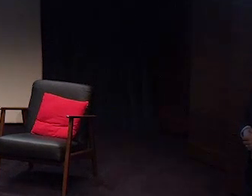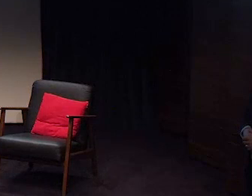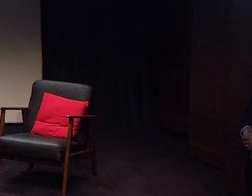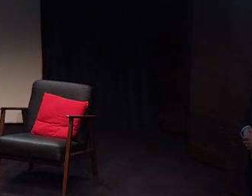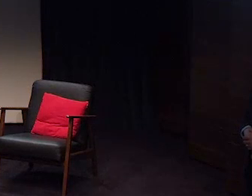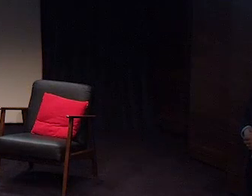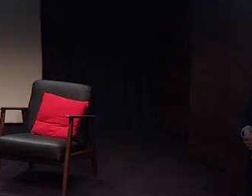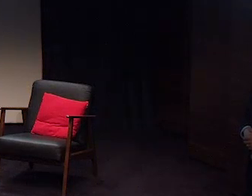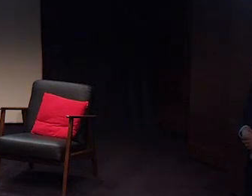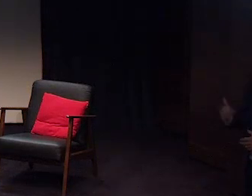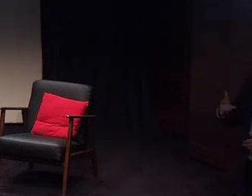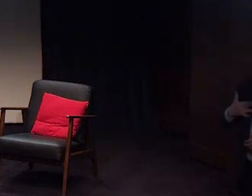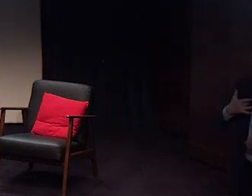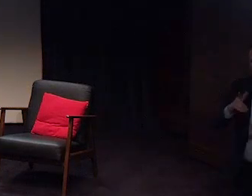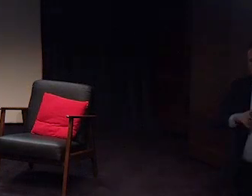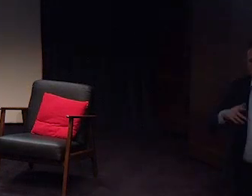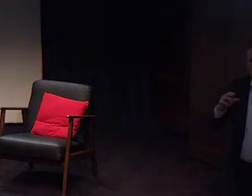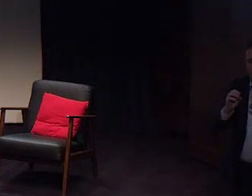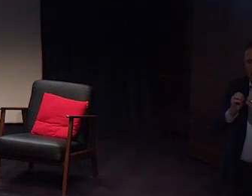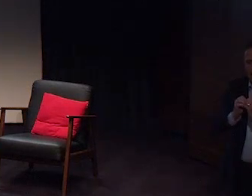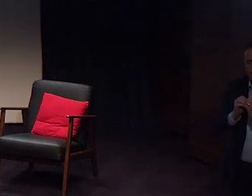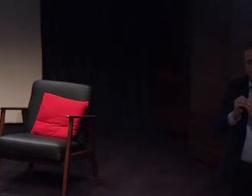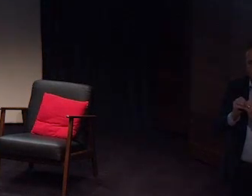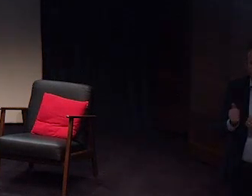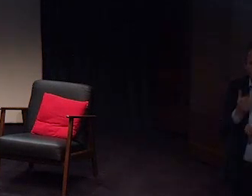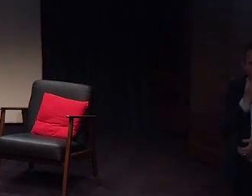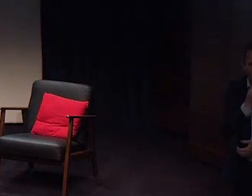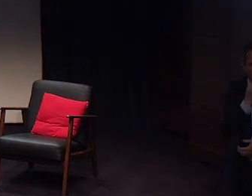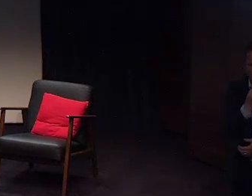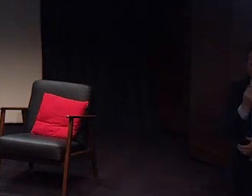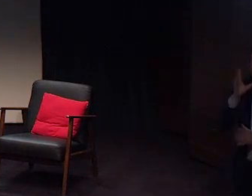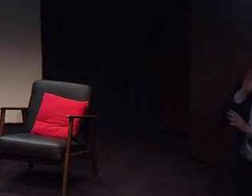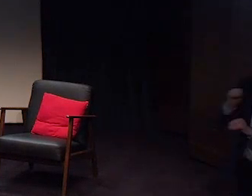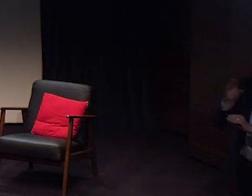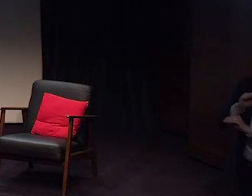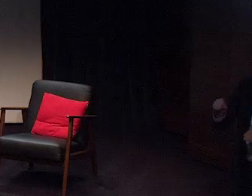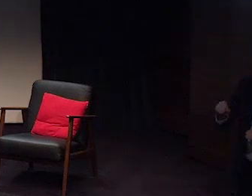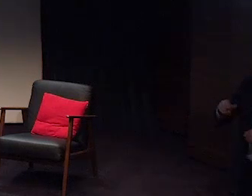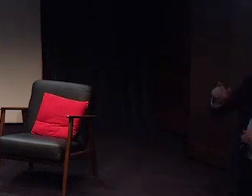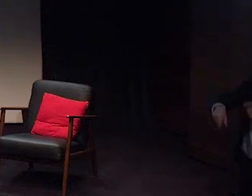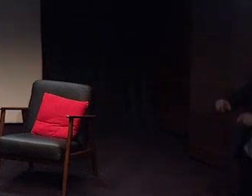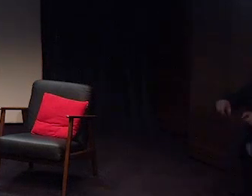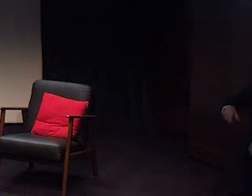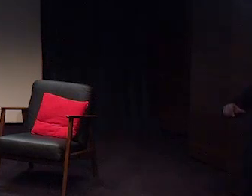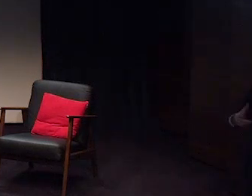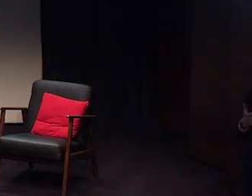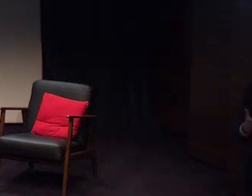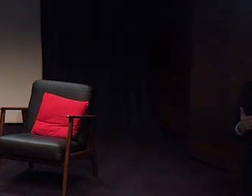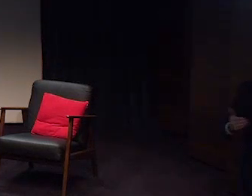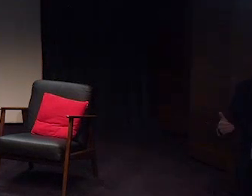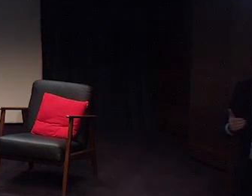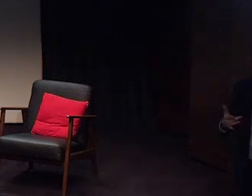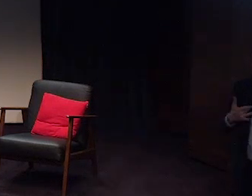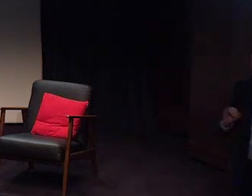The Living Lab allows to raise the awareness of the bystanders about their crucial role in life-threatening emergency